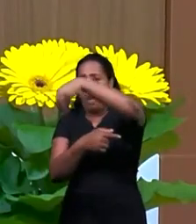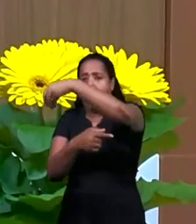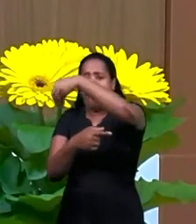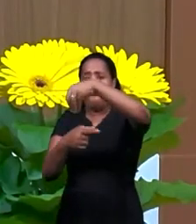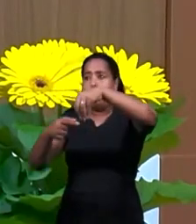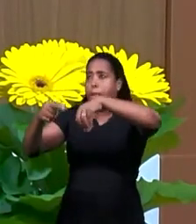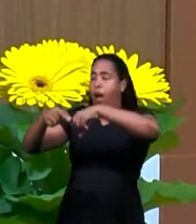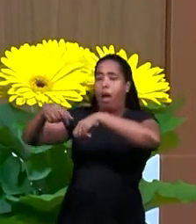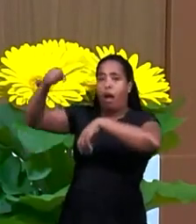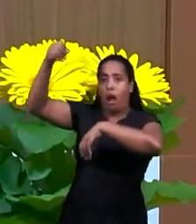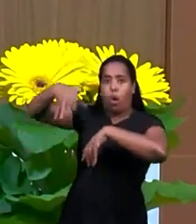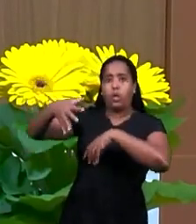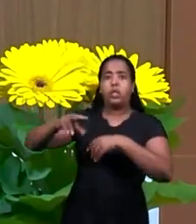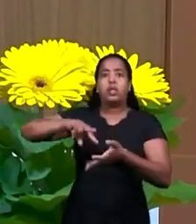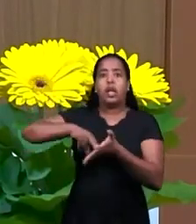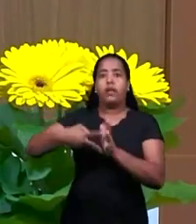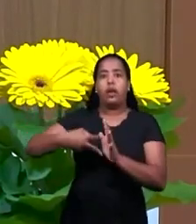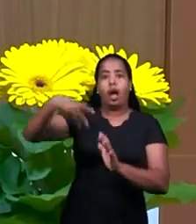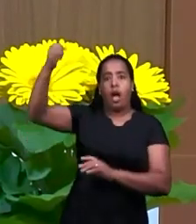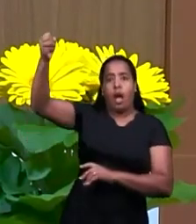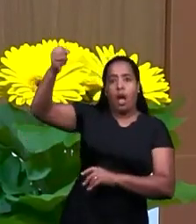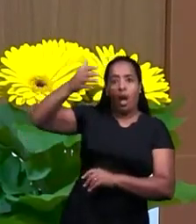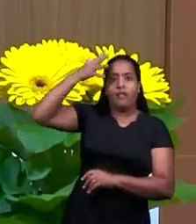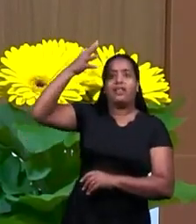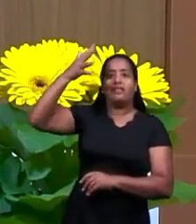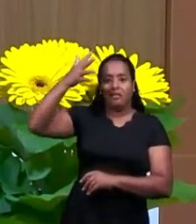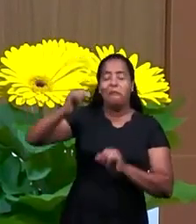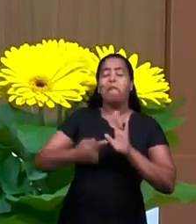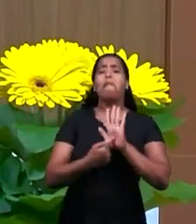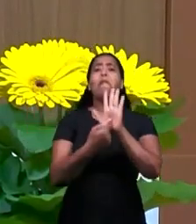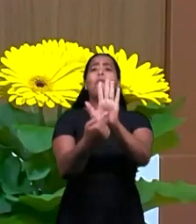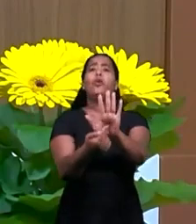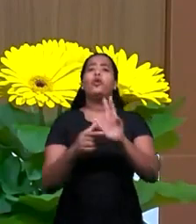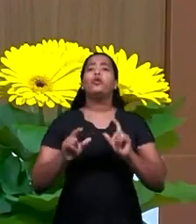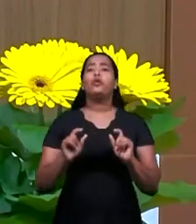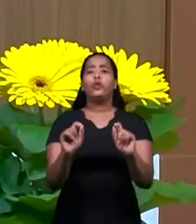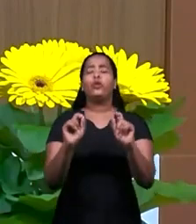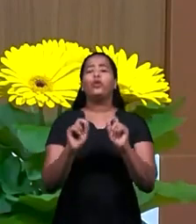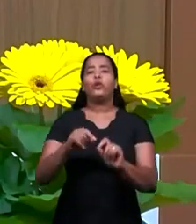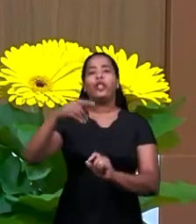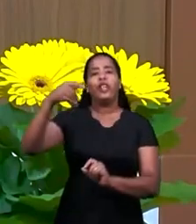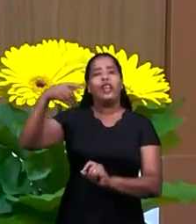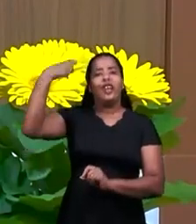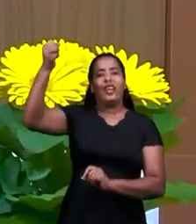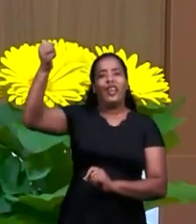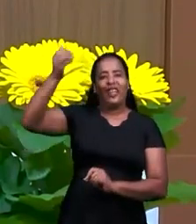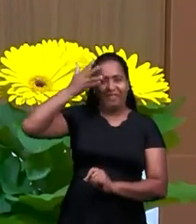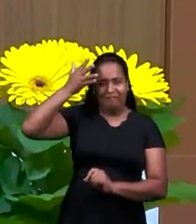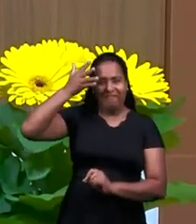This is the revelation. The seven lamps show the revelation,